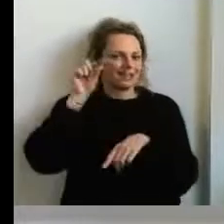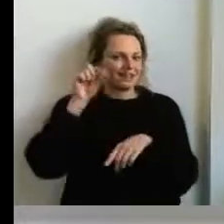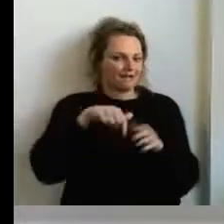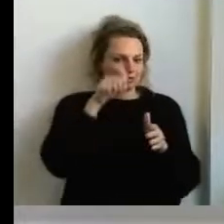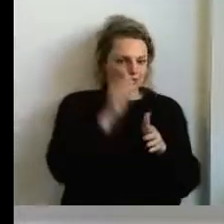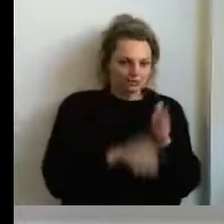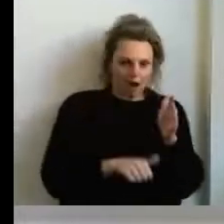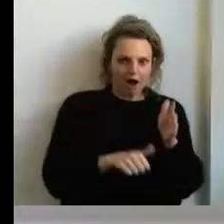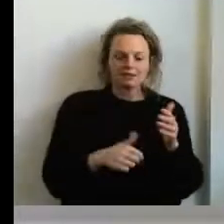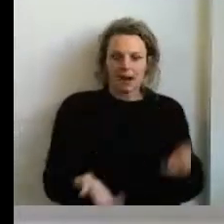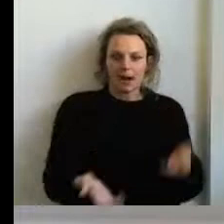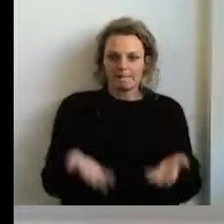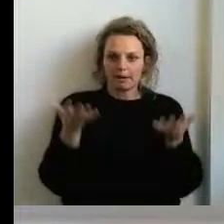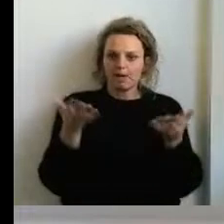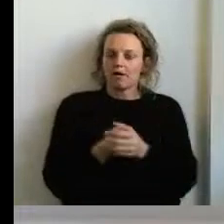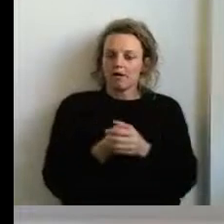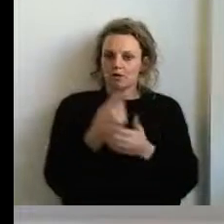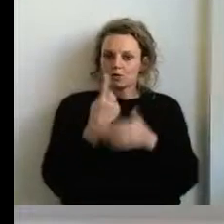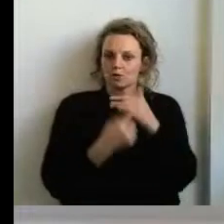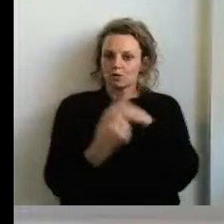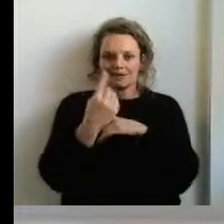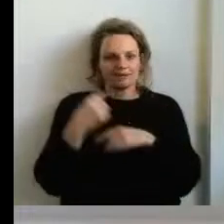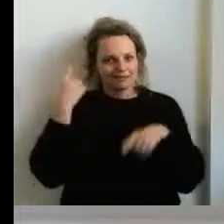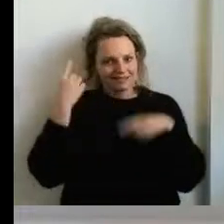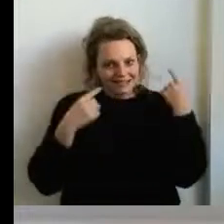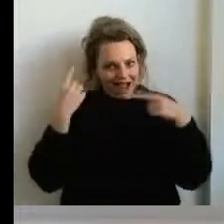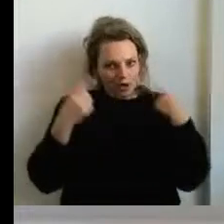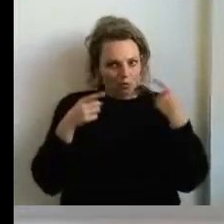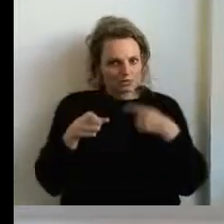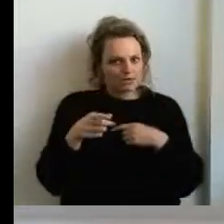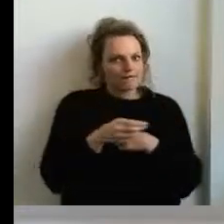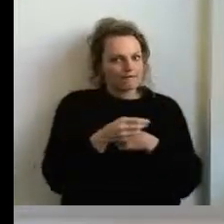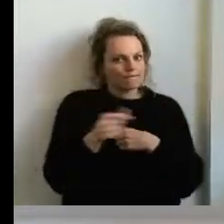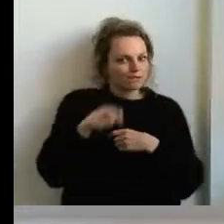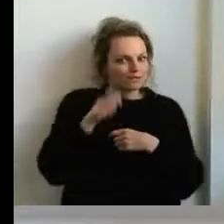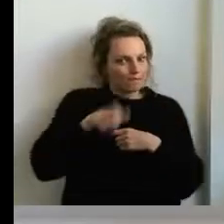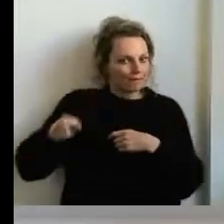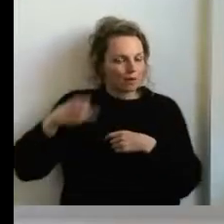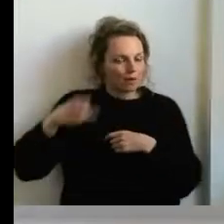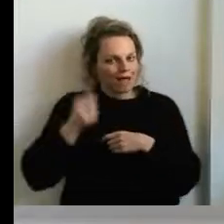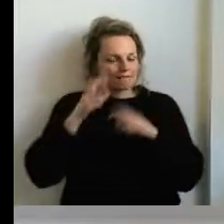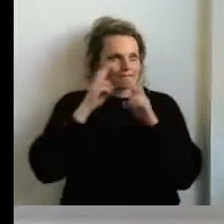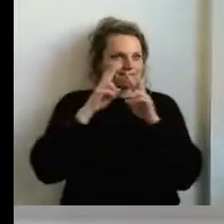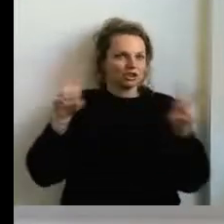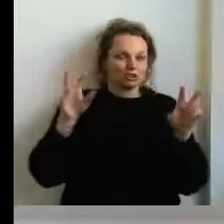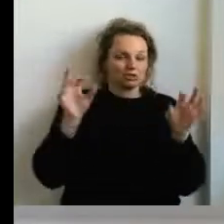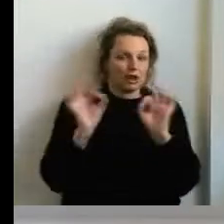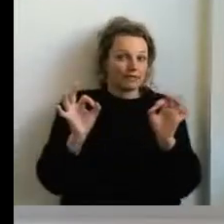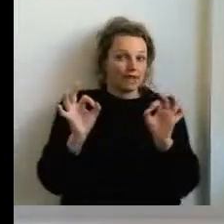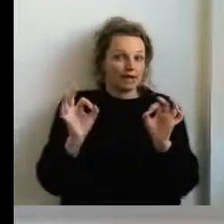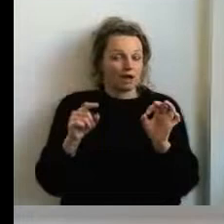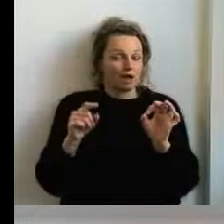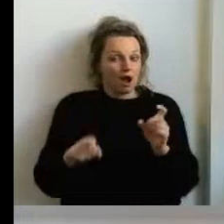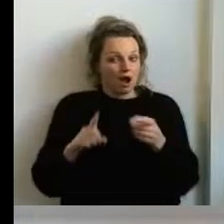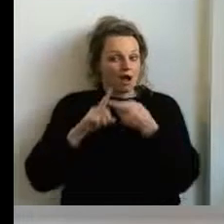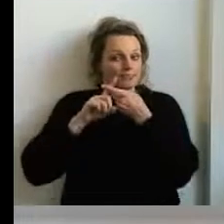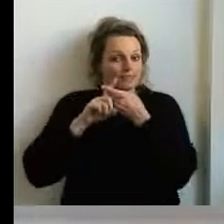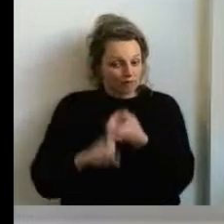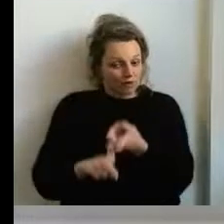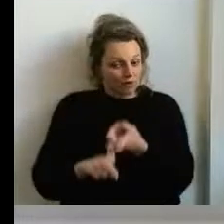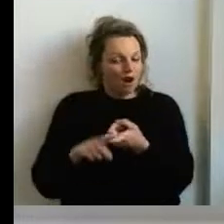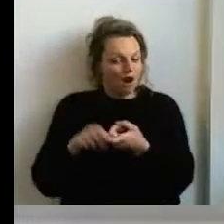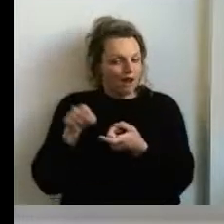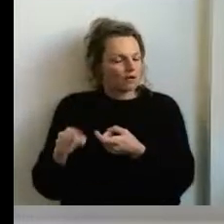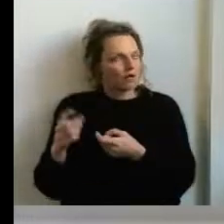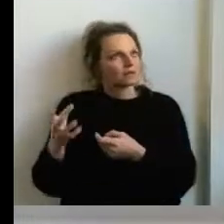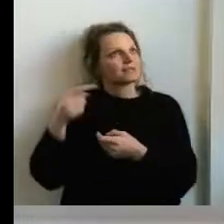really unique about the startup sound, for some people with no vision, that's what they rely on to know that the computer's awake. The